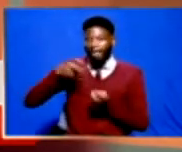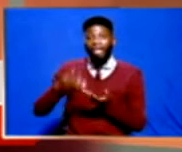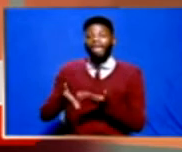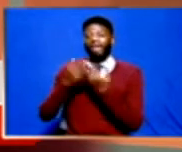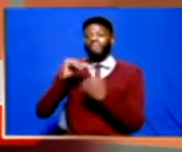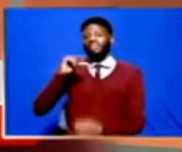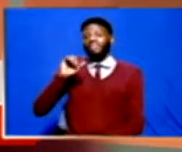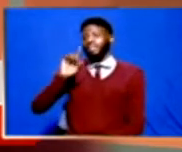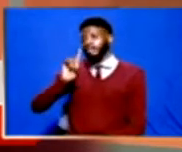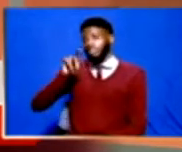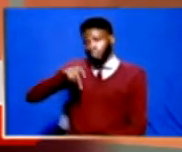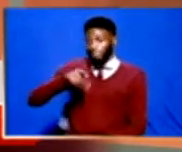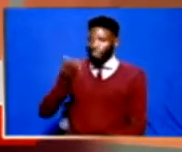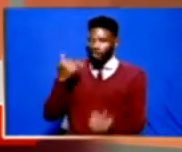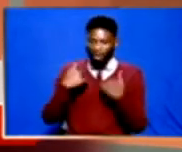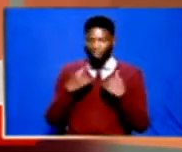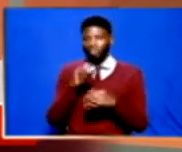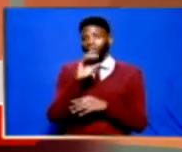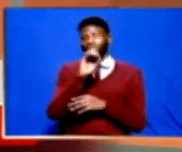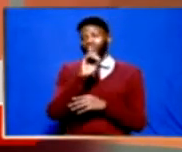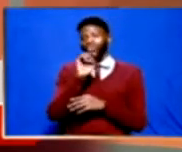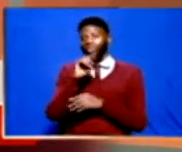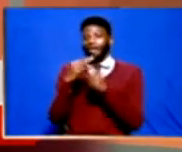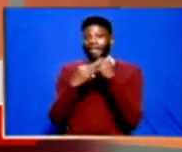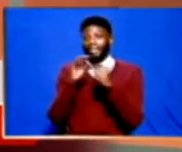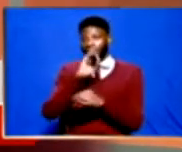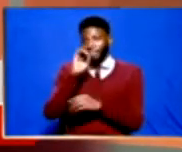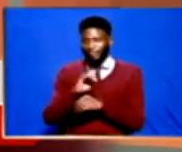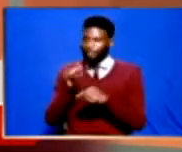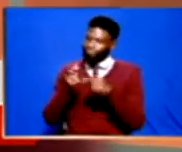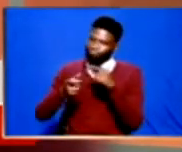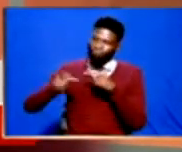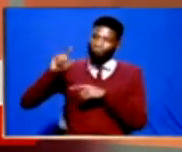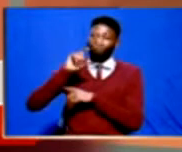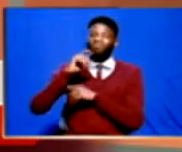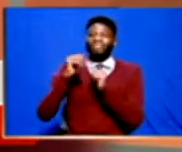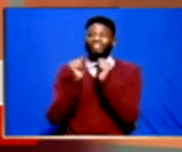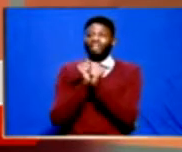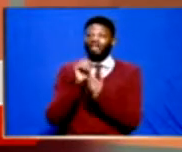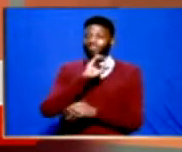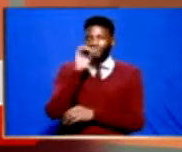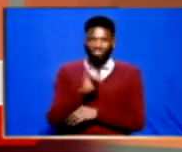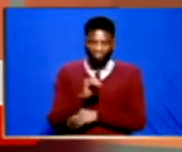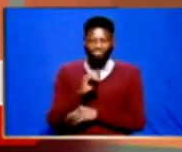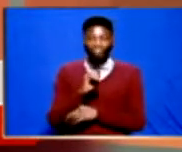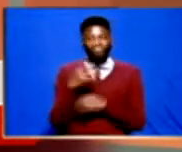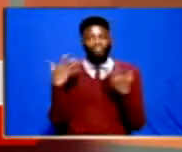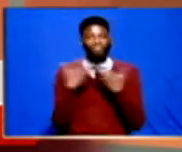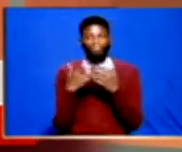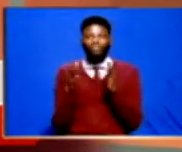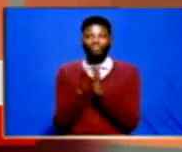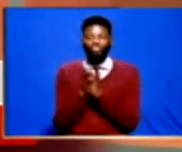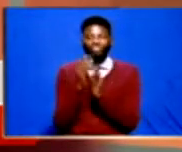of 0.8% to about 10% in tandem with what the ambitions of Vision 2030 were. And